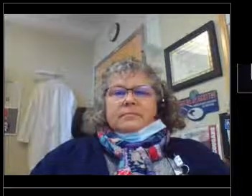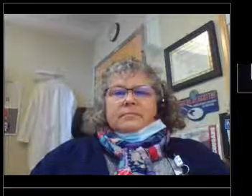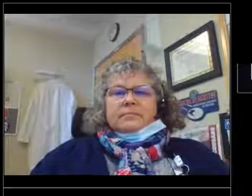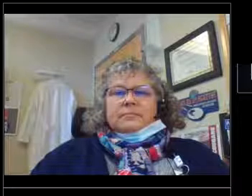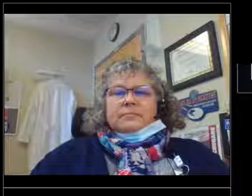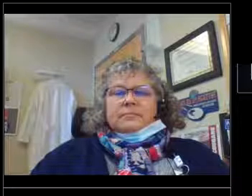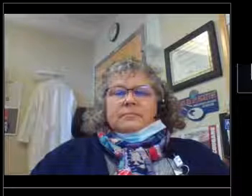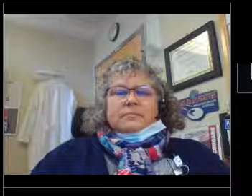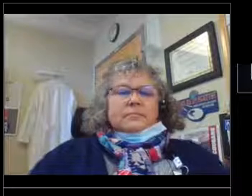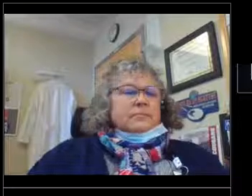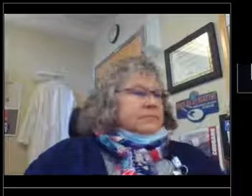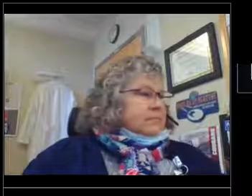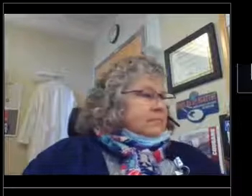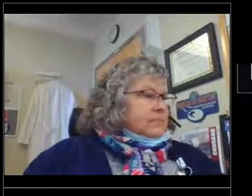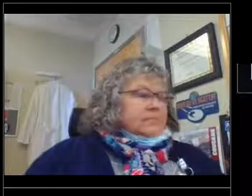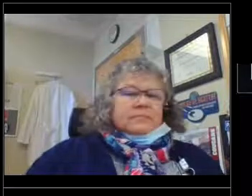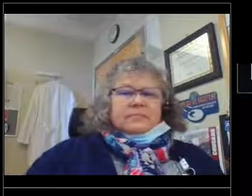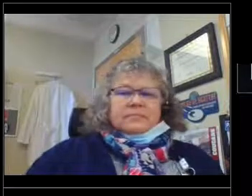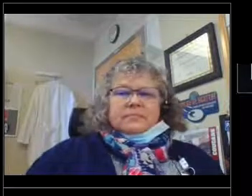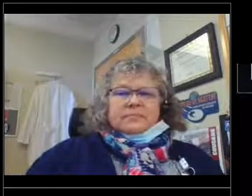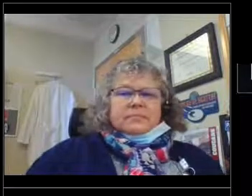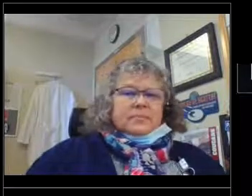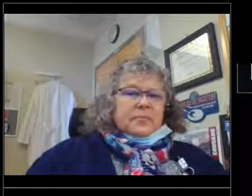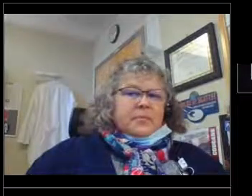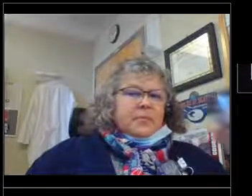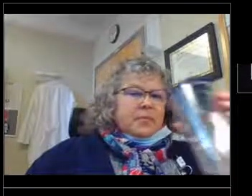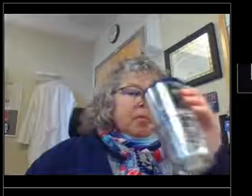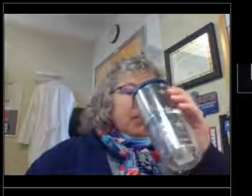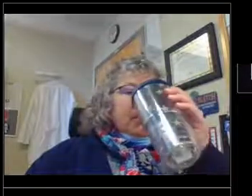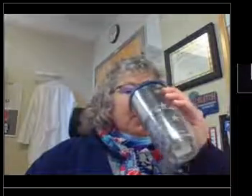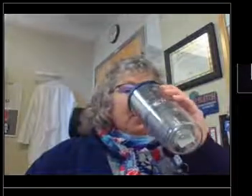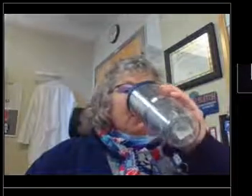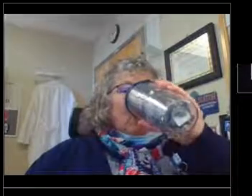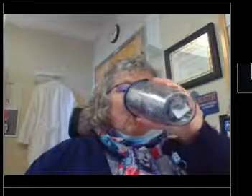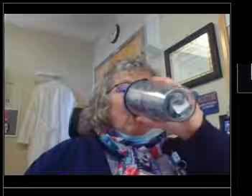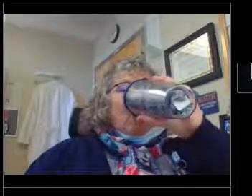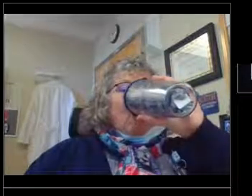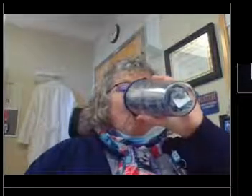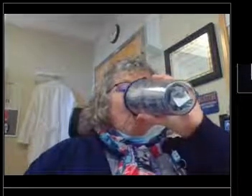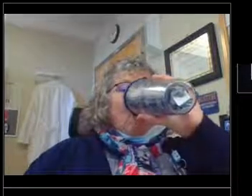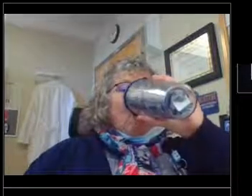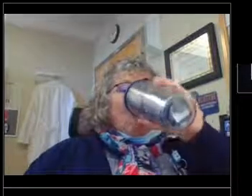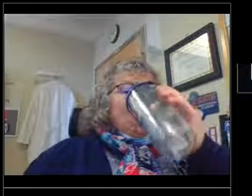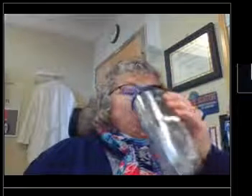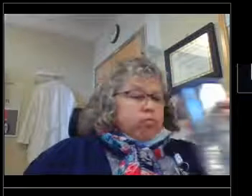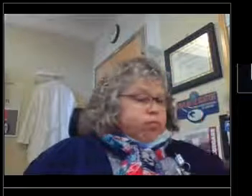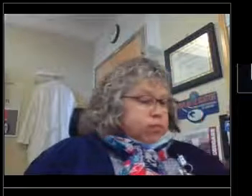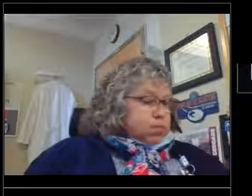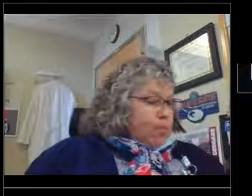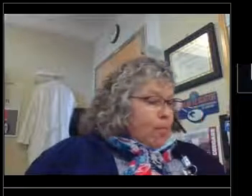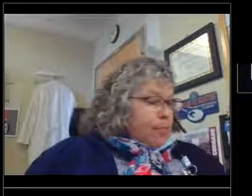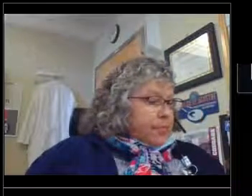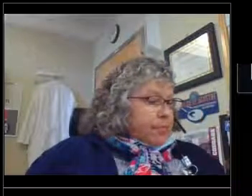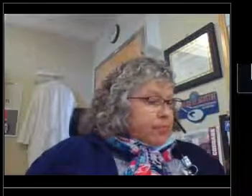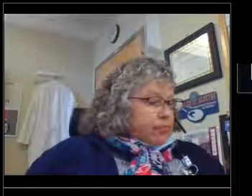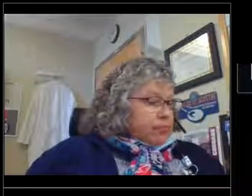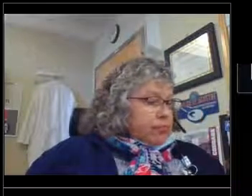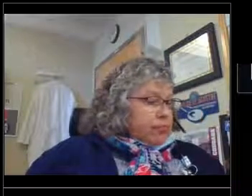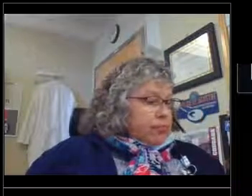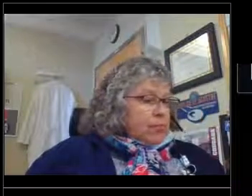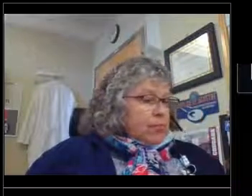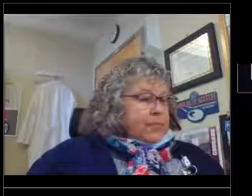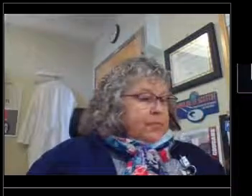you know, you're right. There has been a change recently. To get the X waiver, as you know, I got the X waiver a while